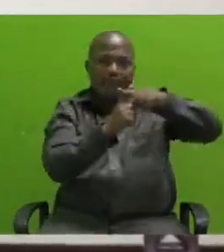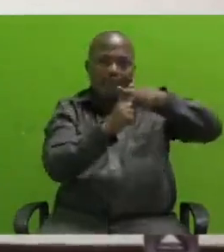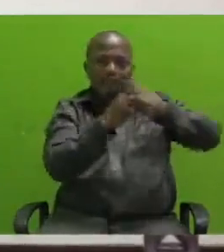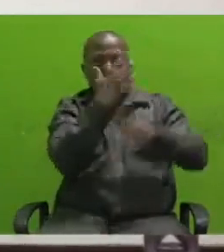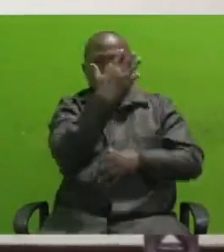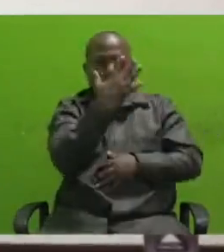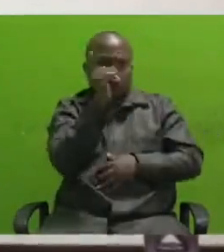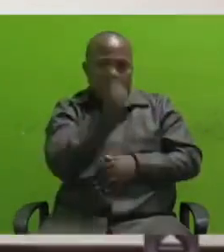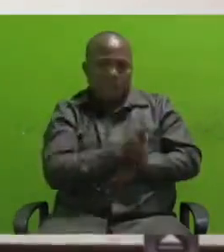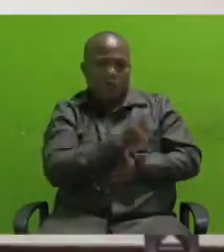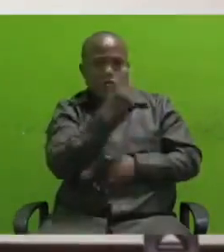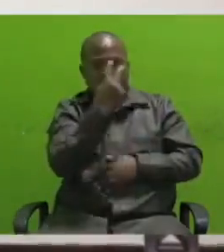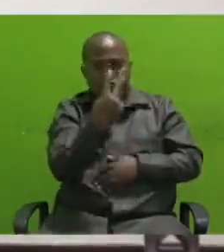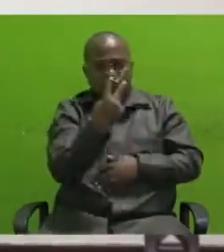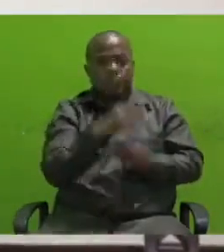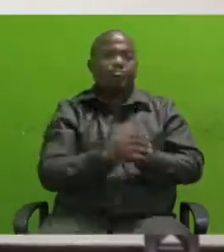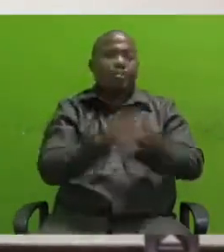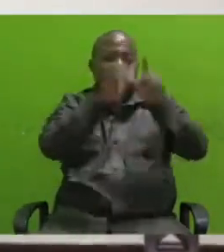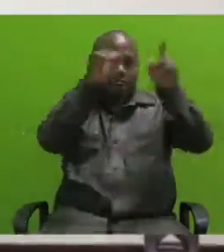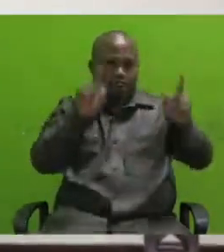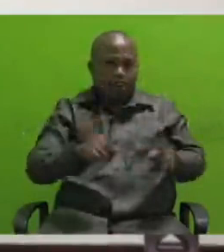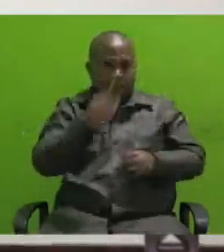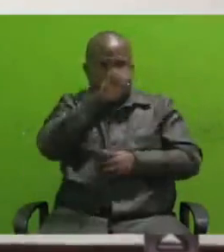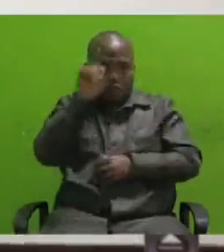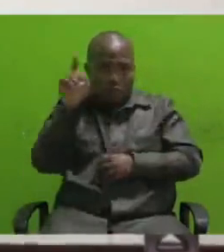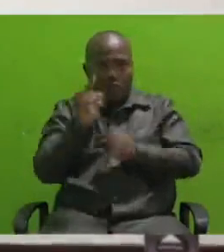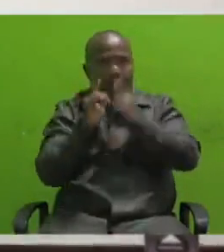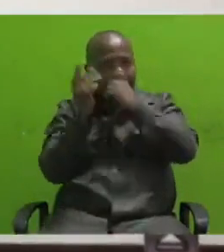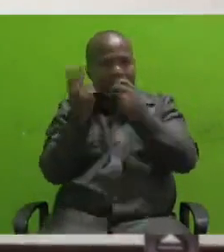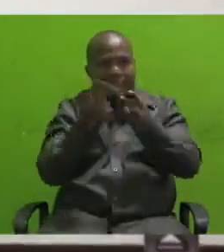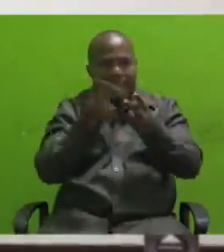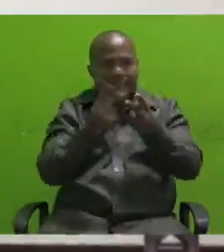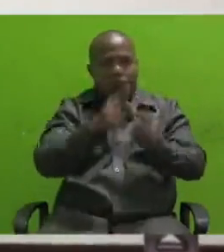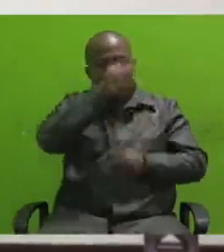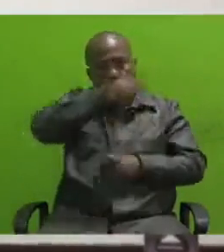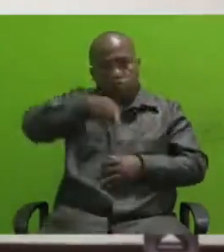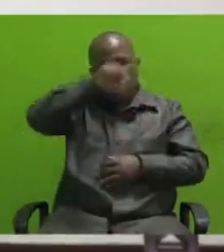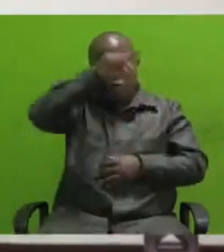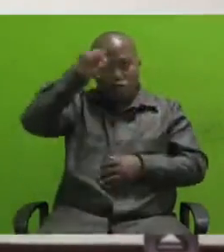square is equal to square root, which is plus or minus,